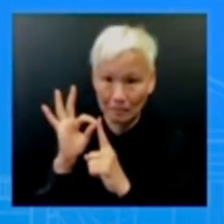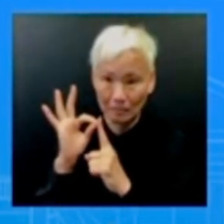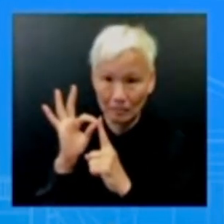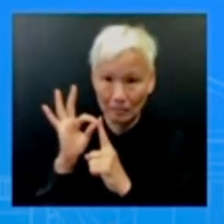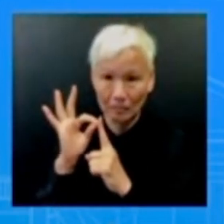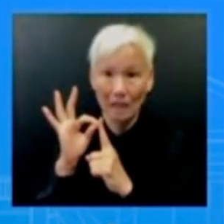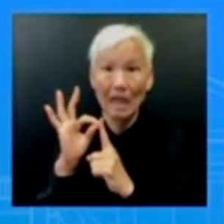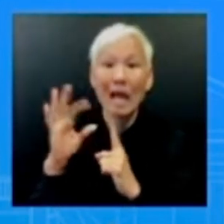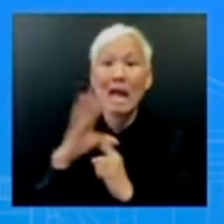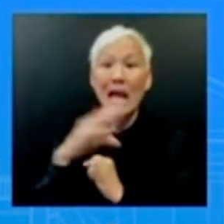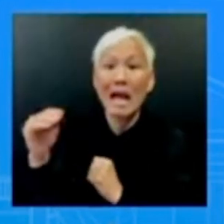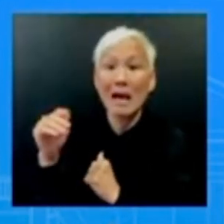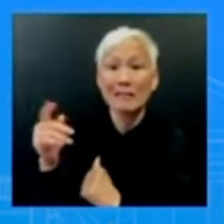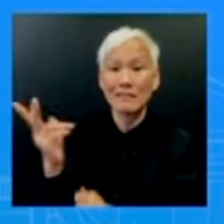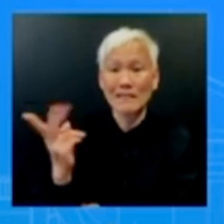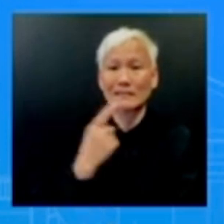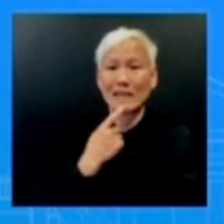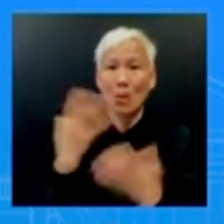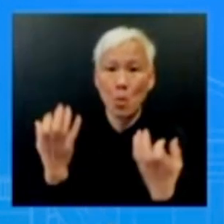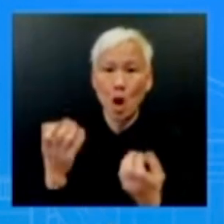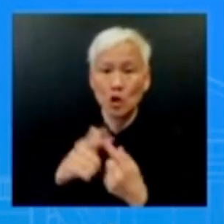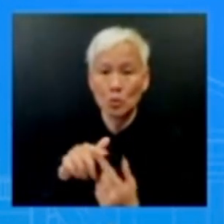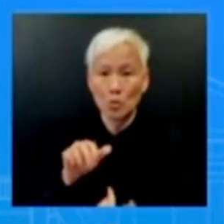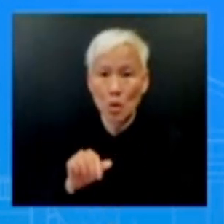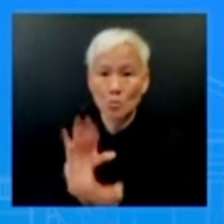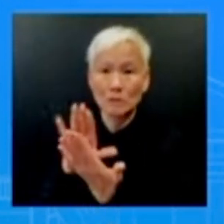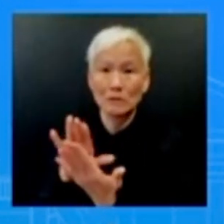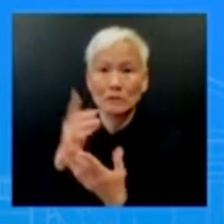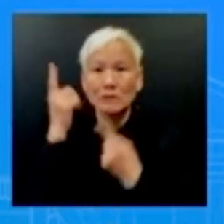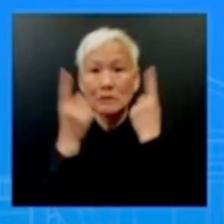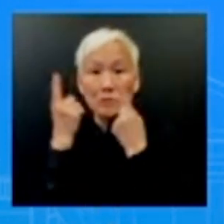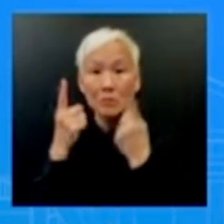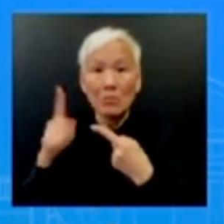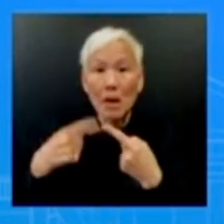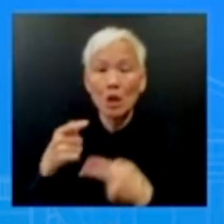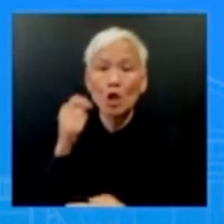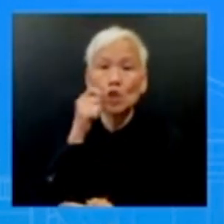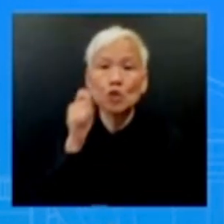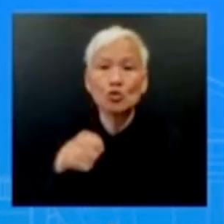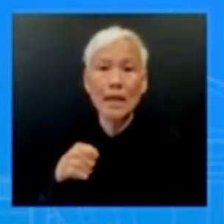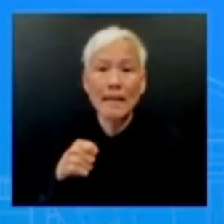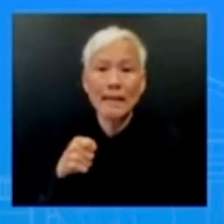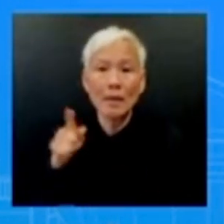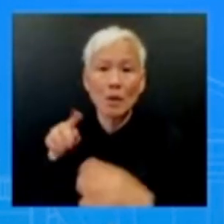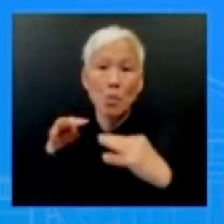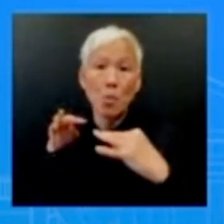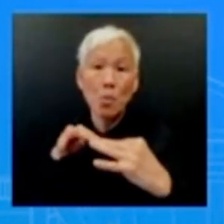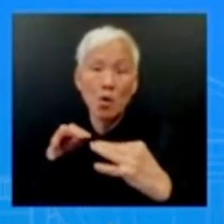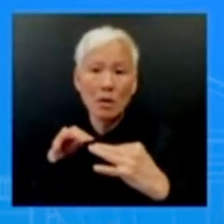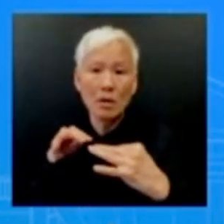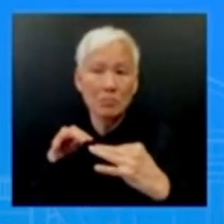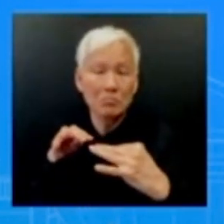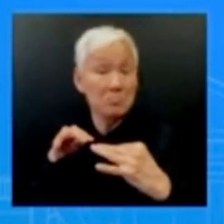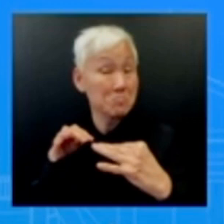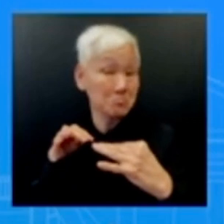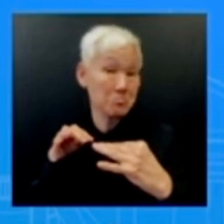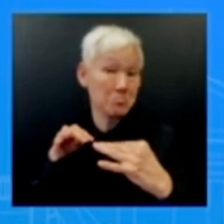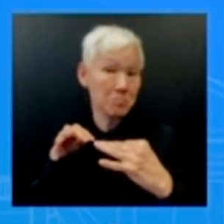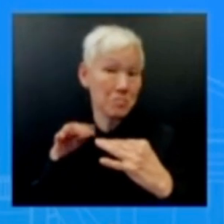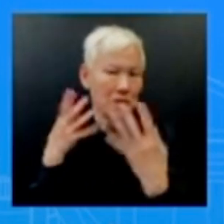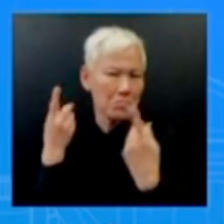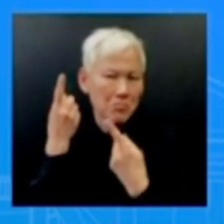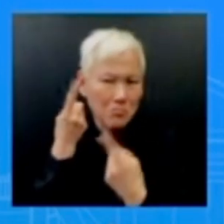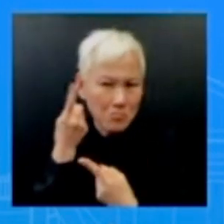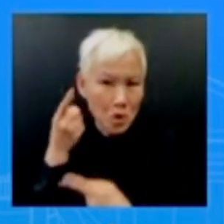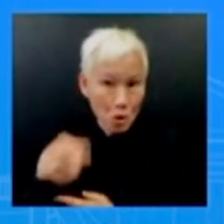the concerns about the Ukraine war that the Chinese had raised. So I wonder if you have any insights into the nature